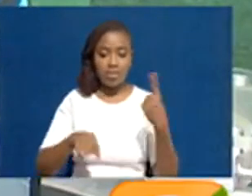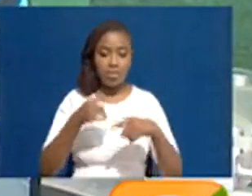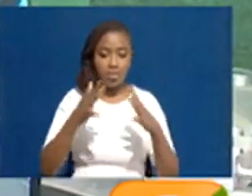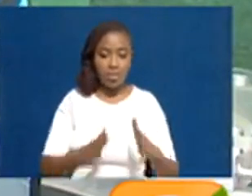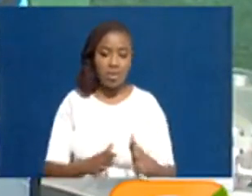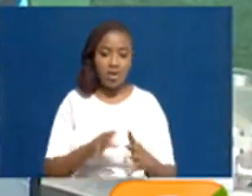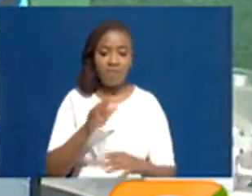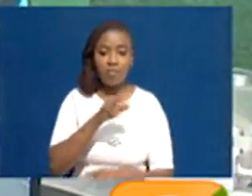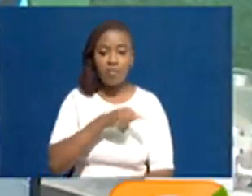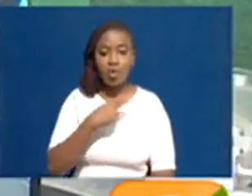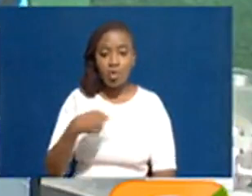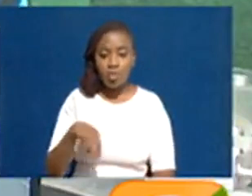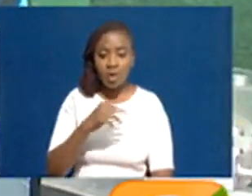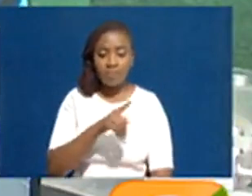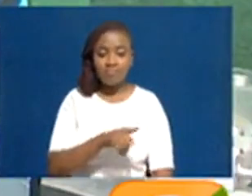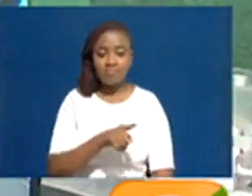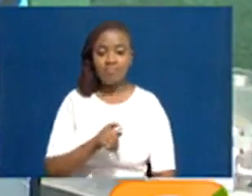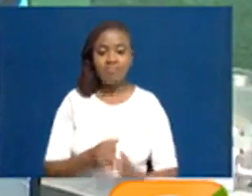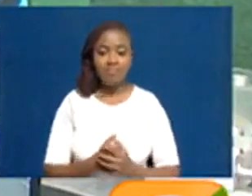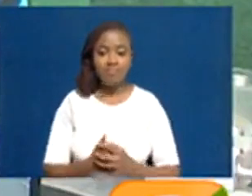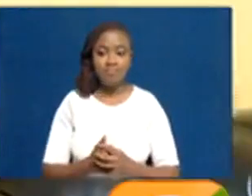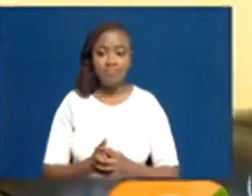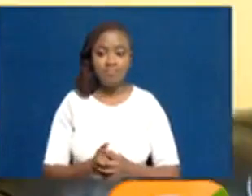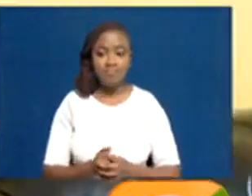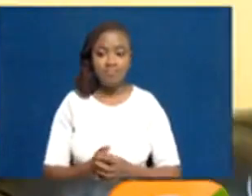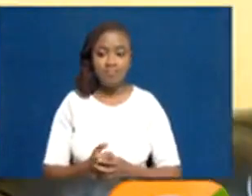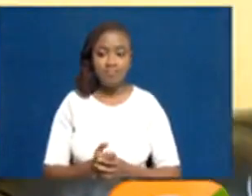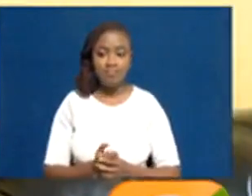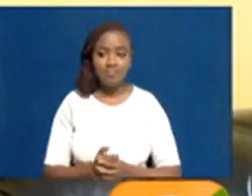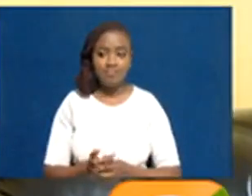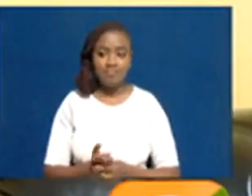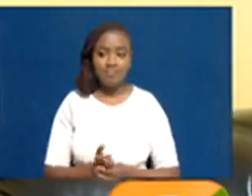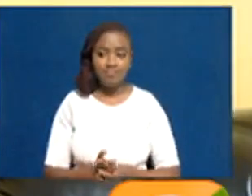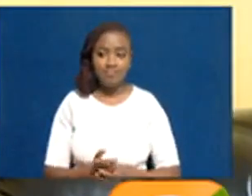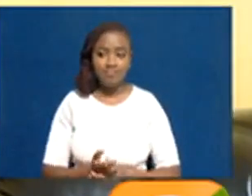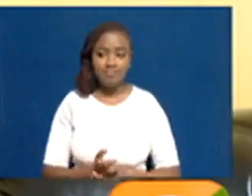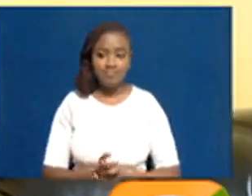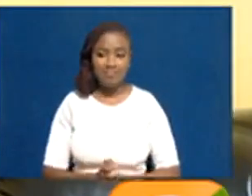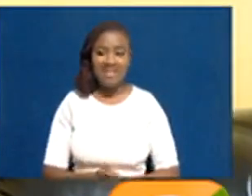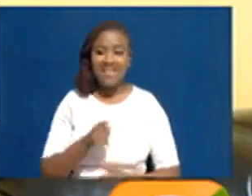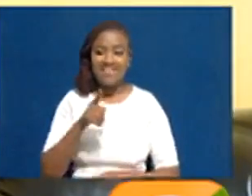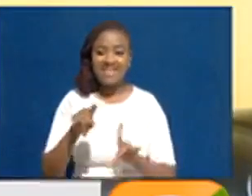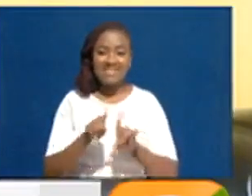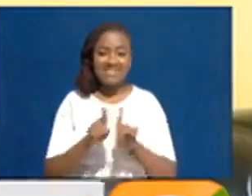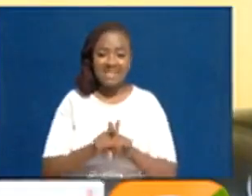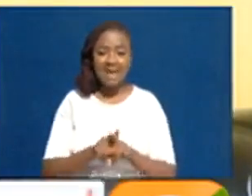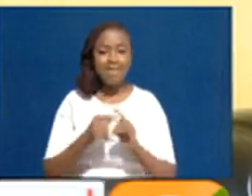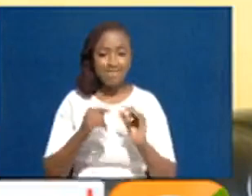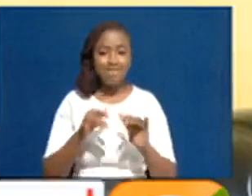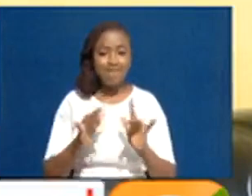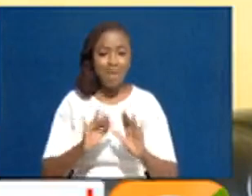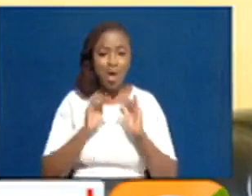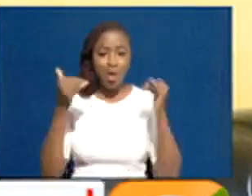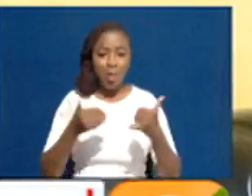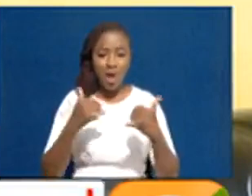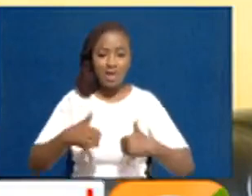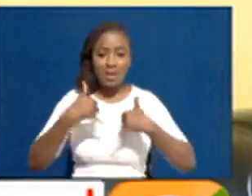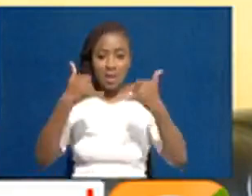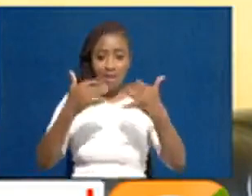Final held in Pula, that's in Croatia. This is basically the World Cup of Freestyle Football. We'll be having